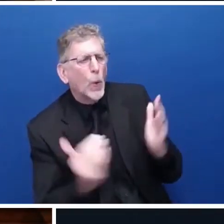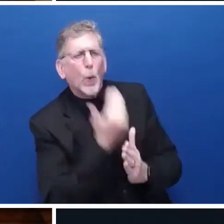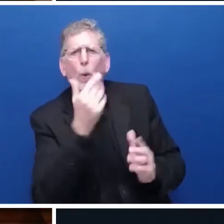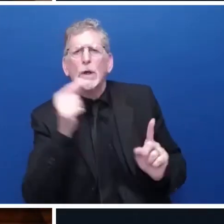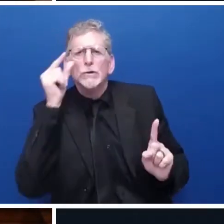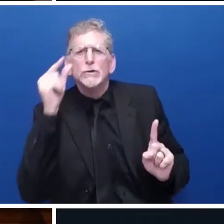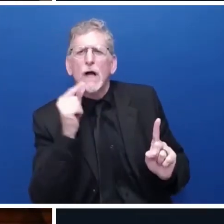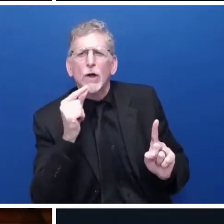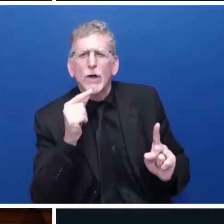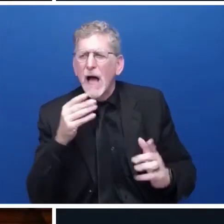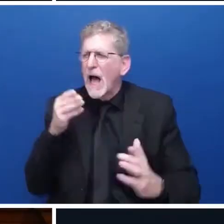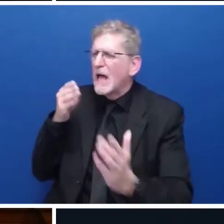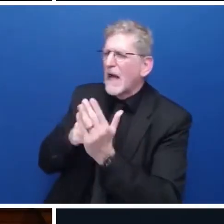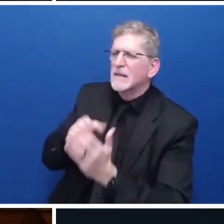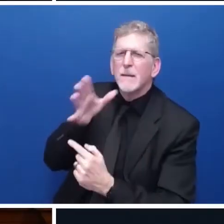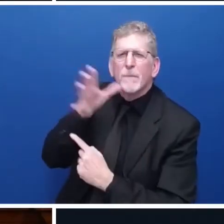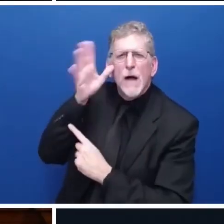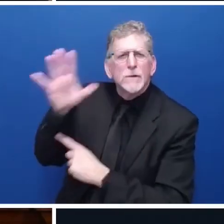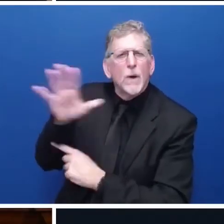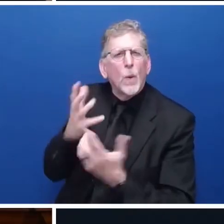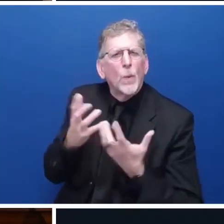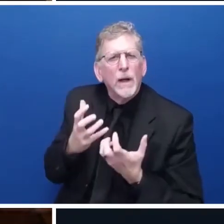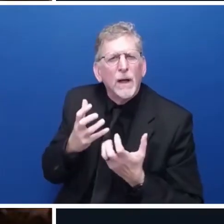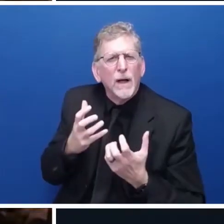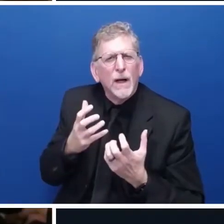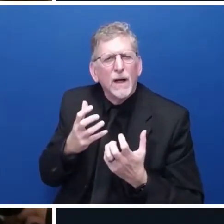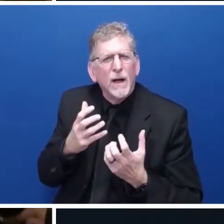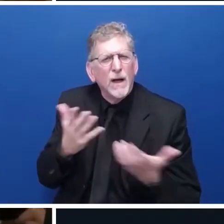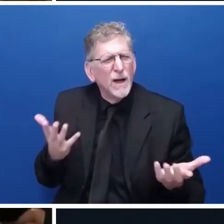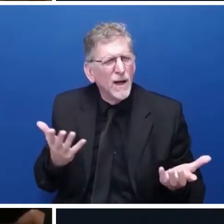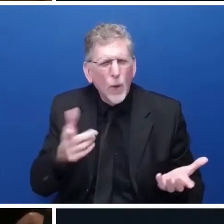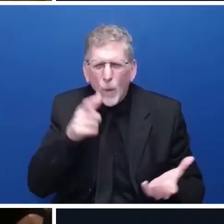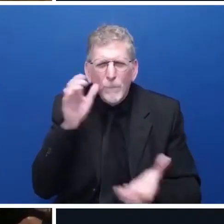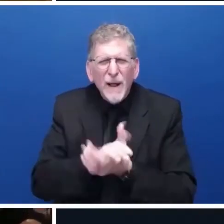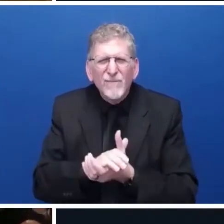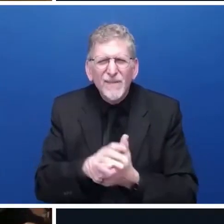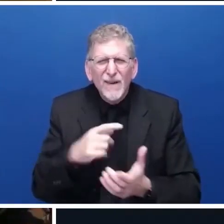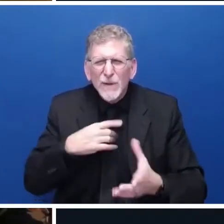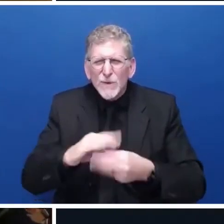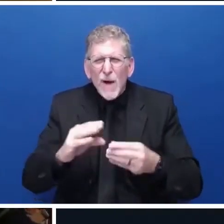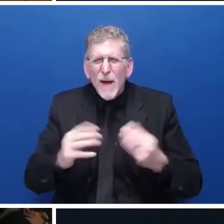We must ban it, and we must ban it immediately.